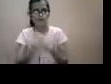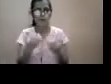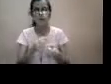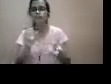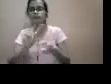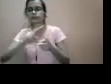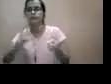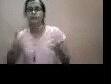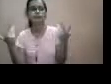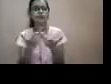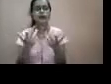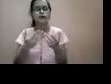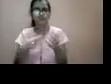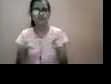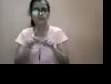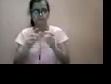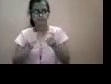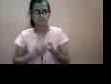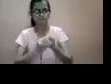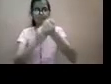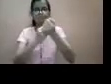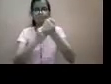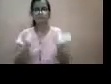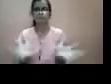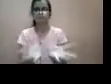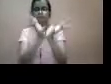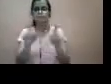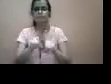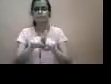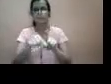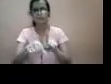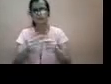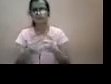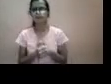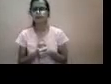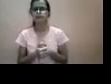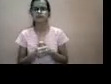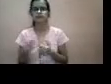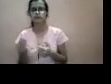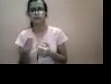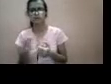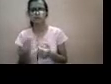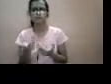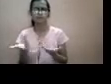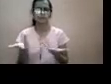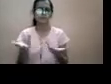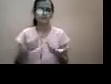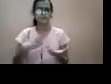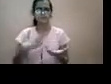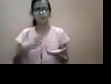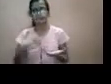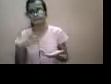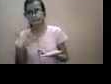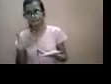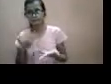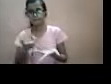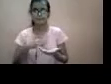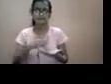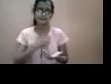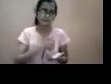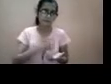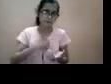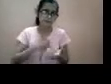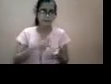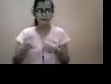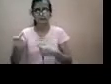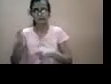his charge. She may be inattentive, unmindful, neglectful, or might exert her dominance,